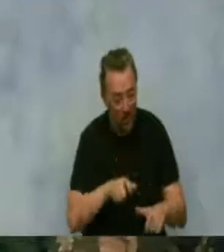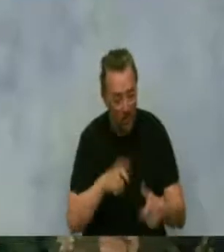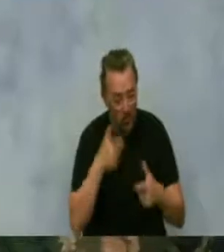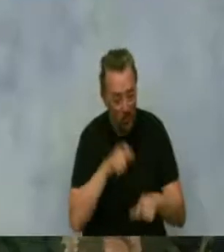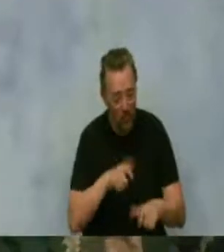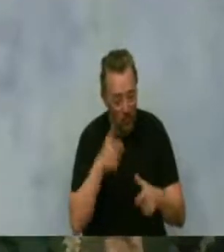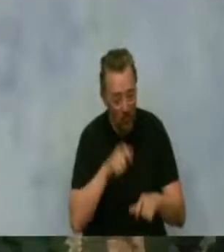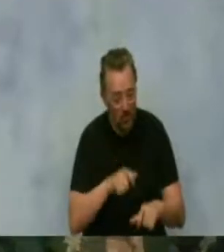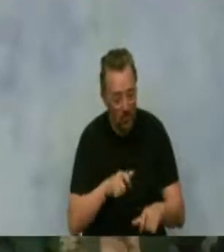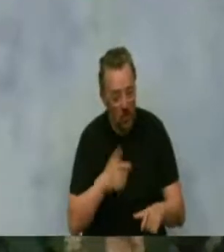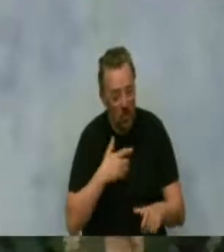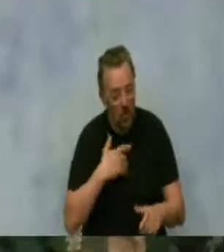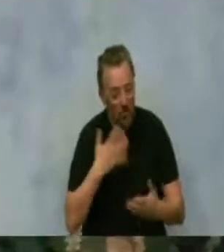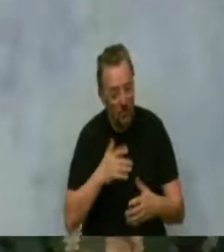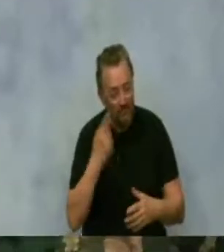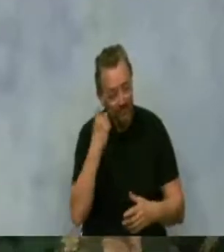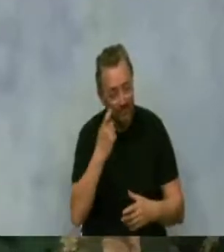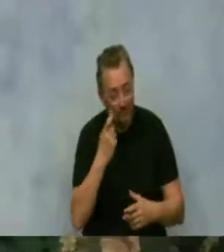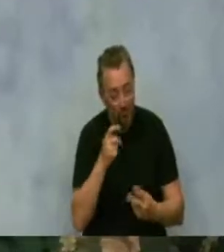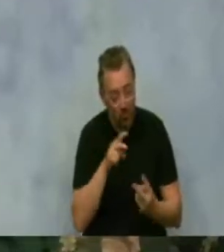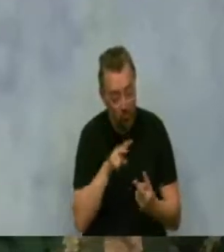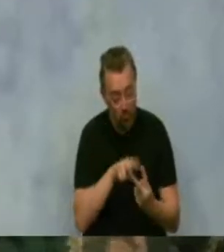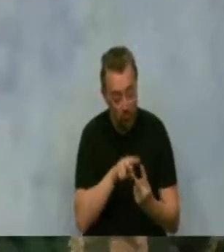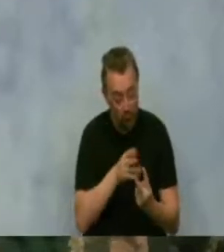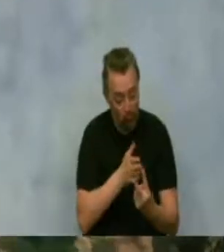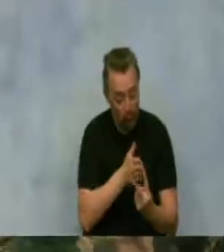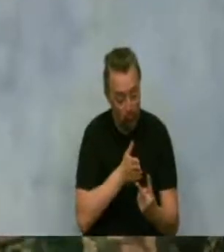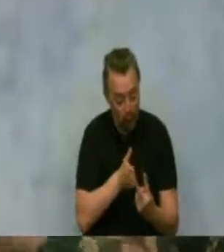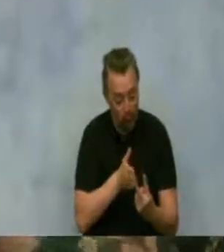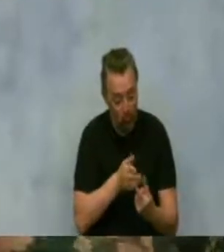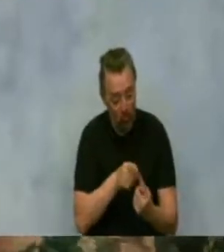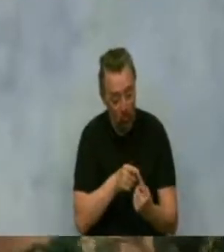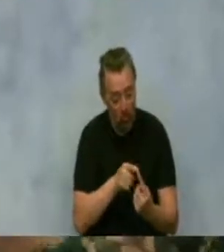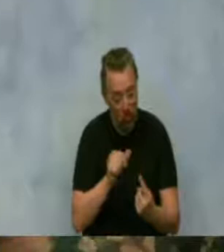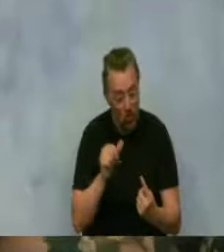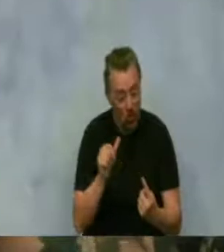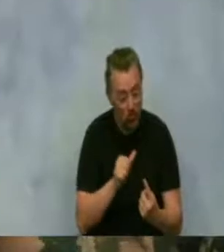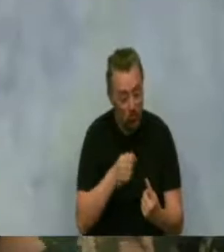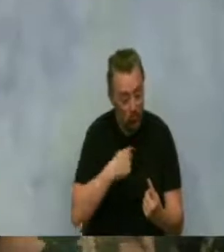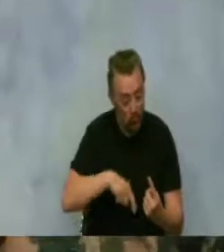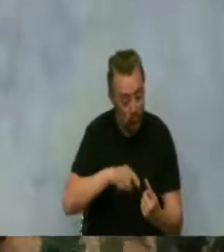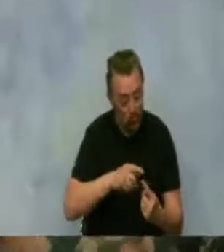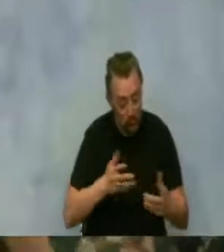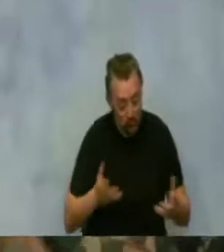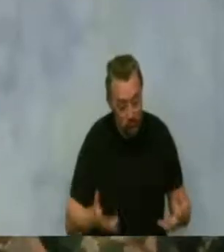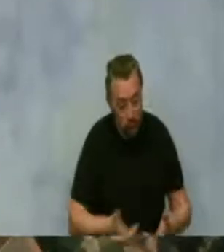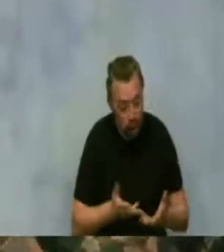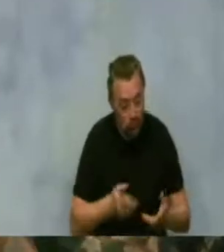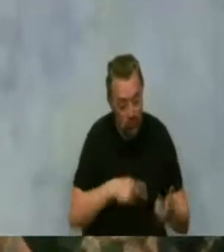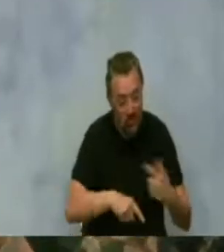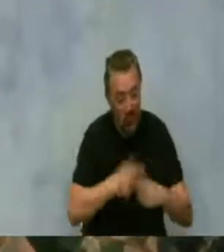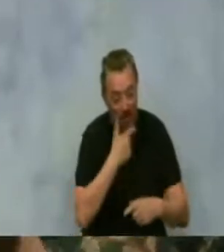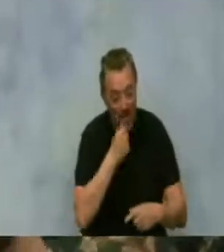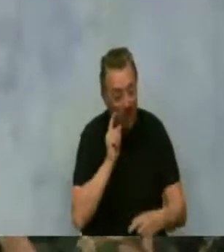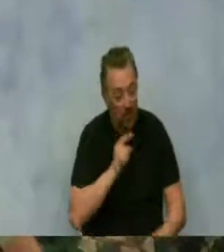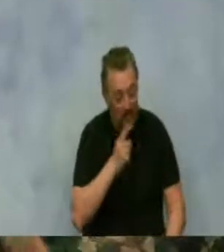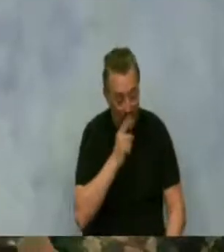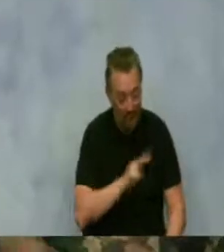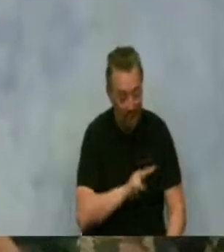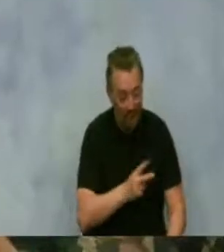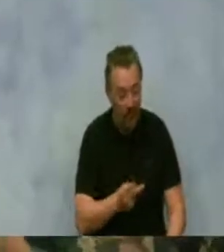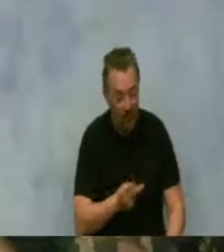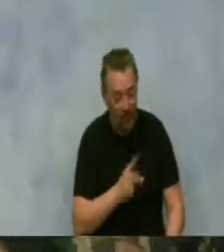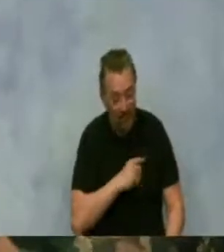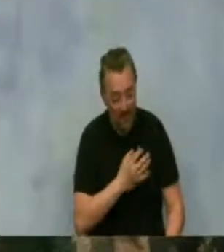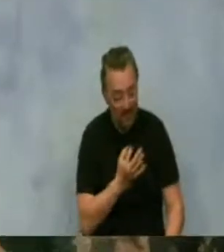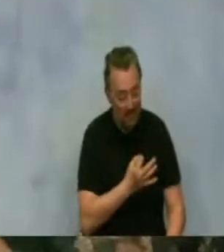And so I just wonder, so 2 points really, should we be encouraging people to flip their tenancy when